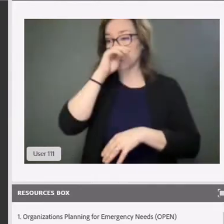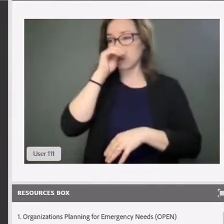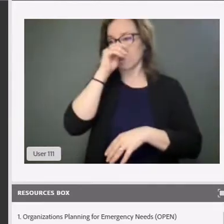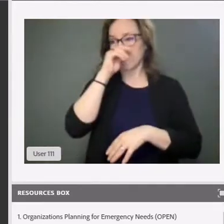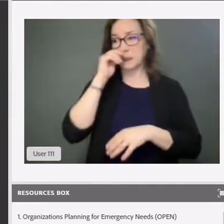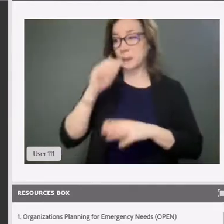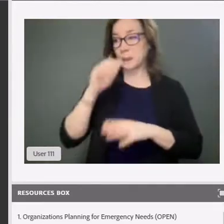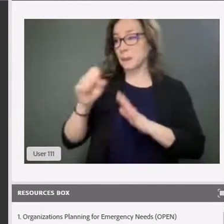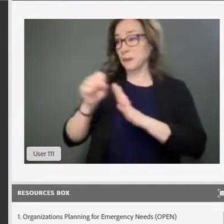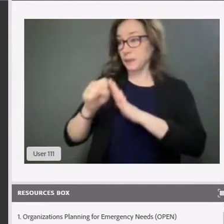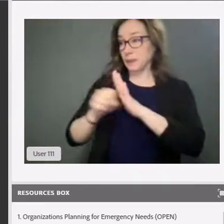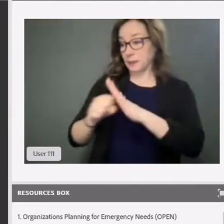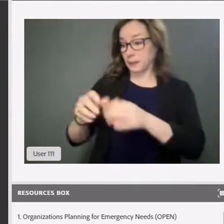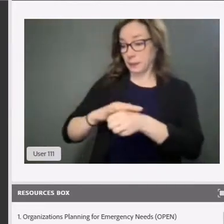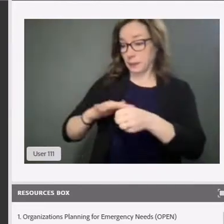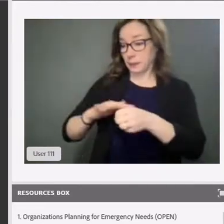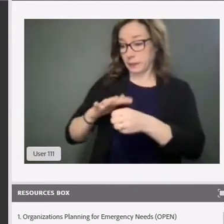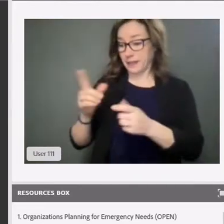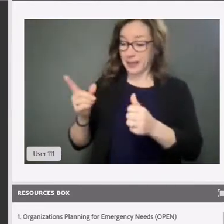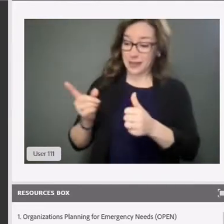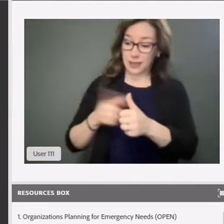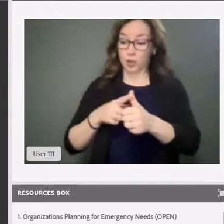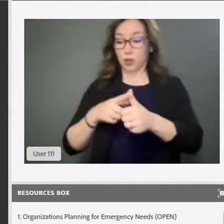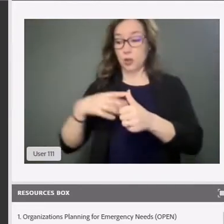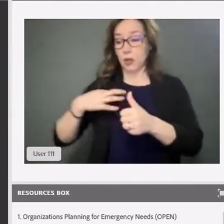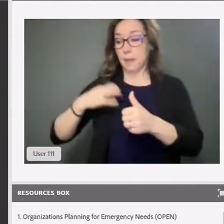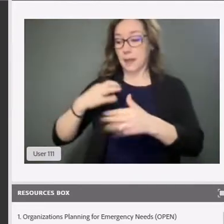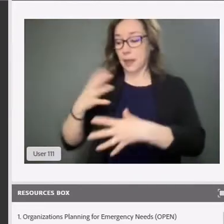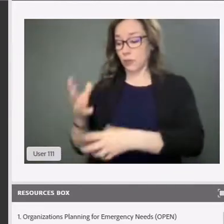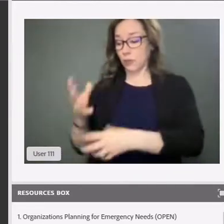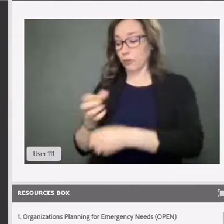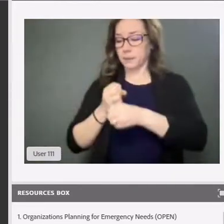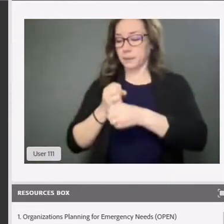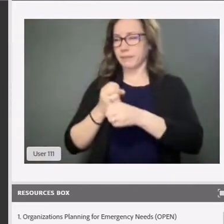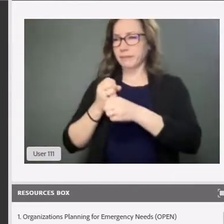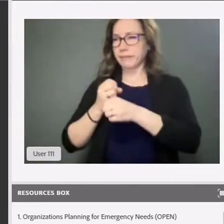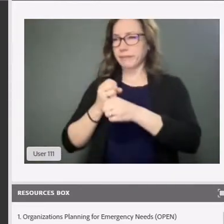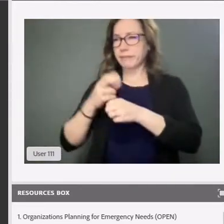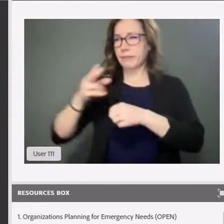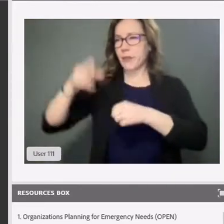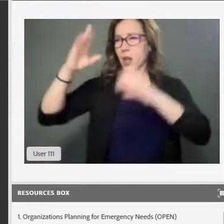get the initial applications in with a high-level